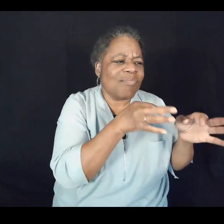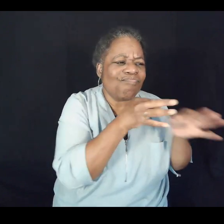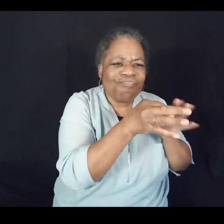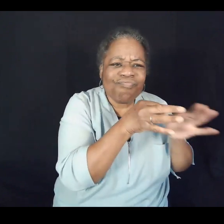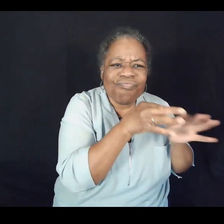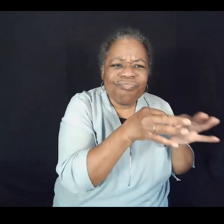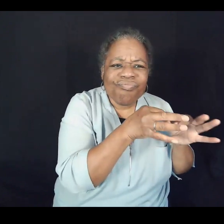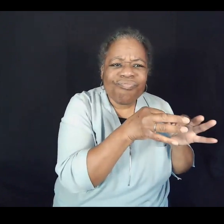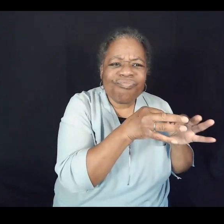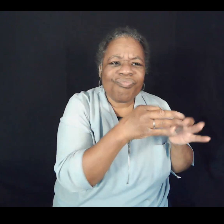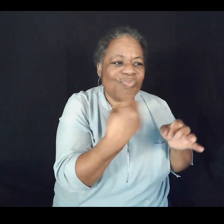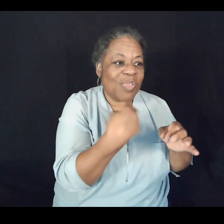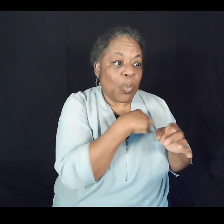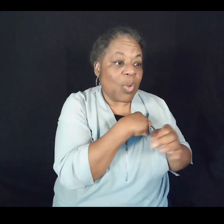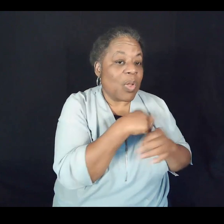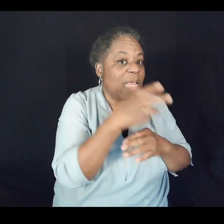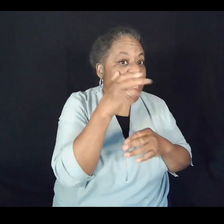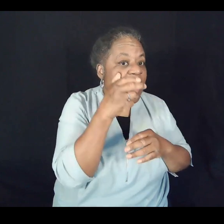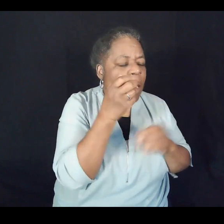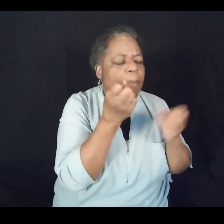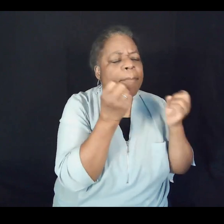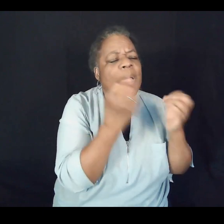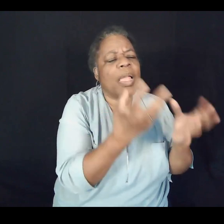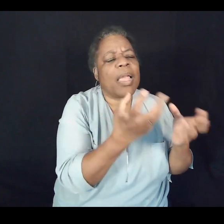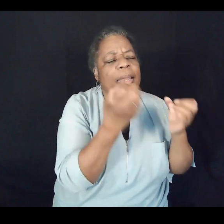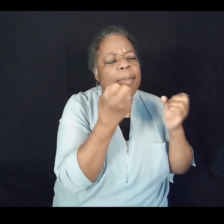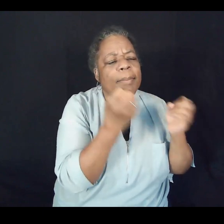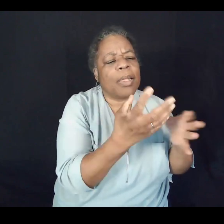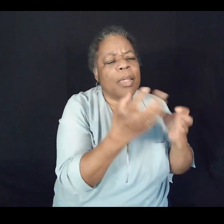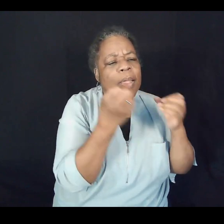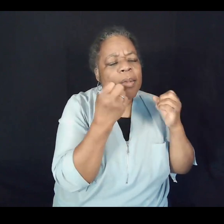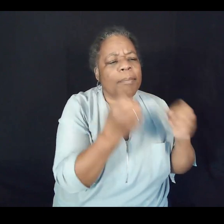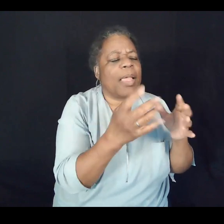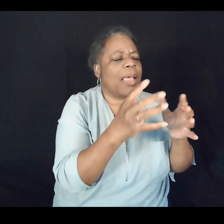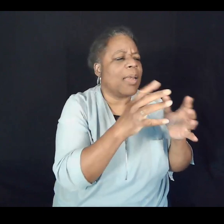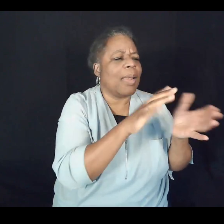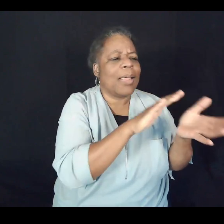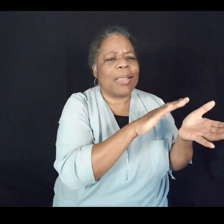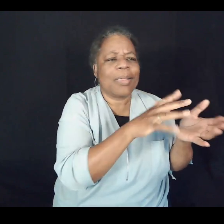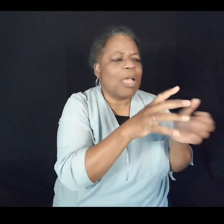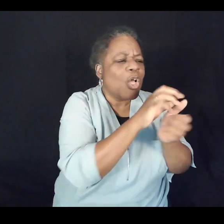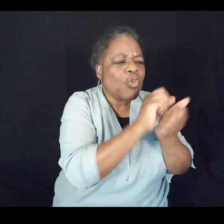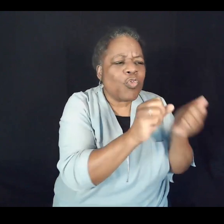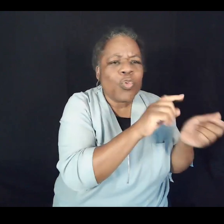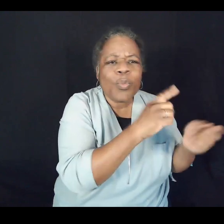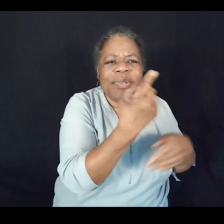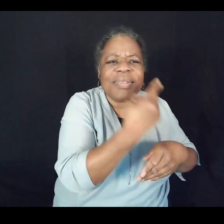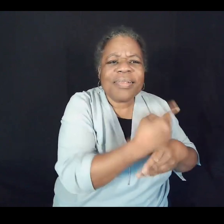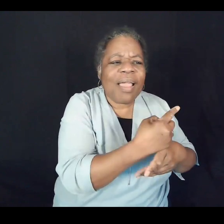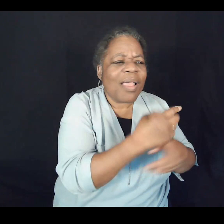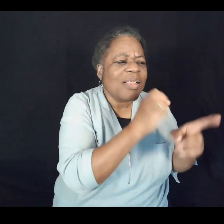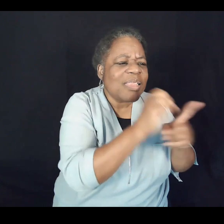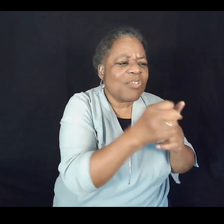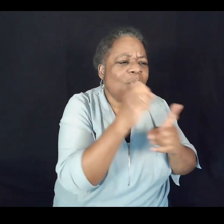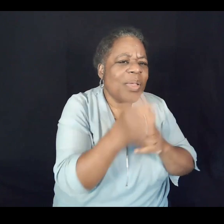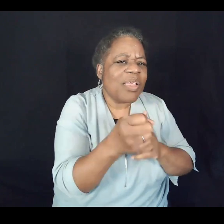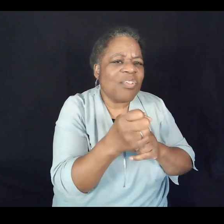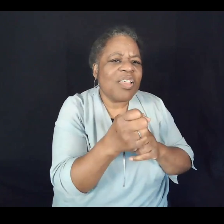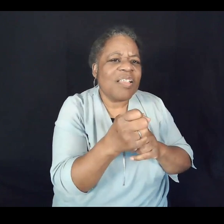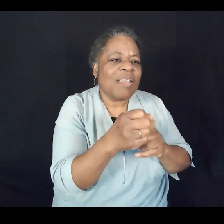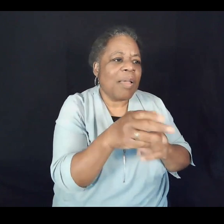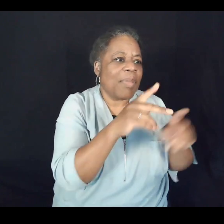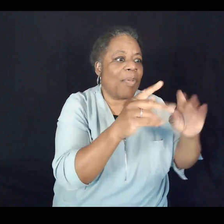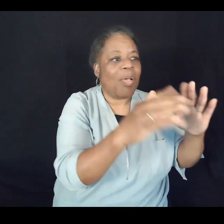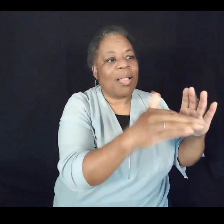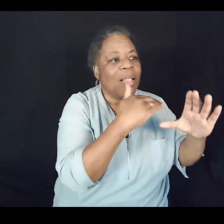we're going to hear many, many, many more doomsday scenarios. I know wonderful, interesting folks are going to send me emails saying,